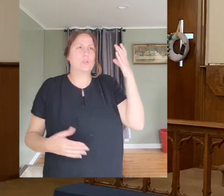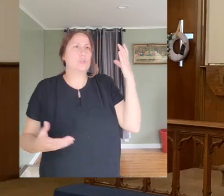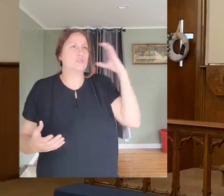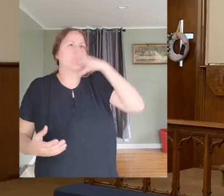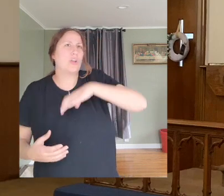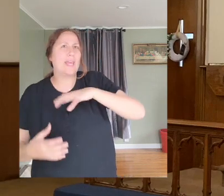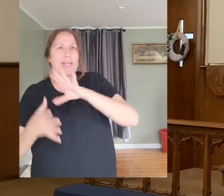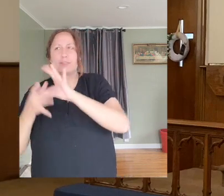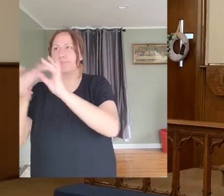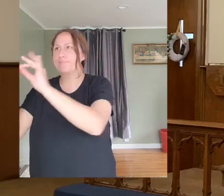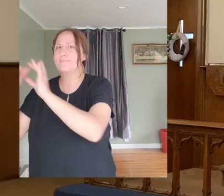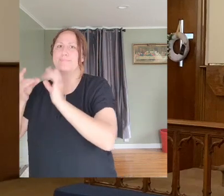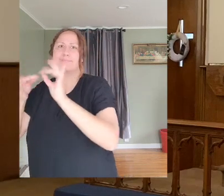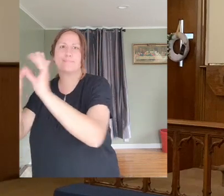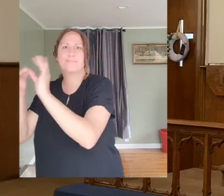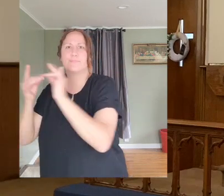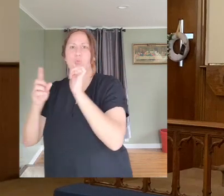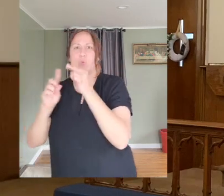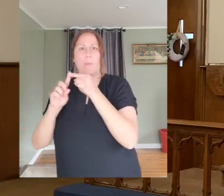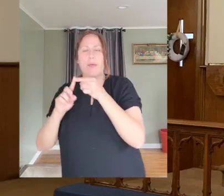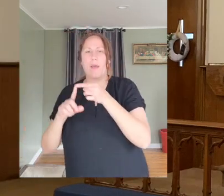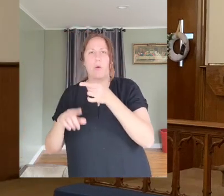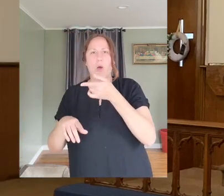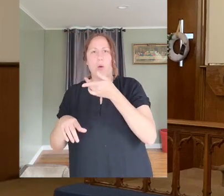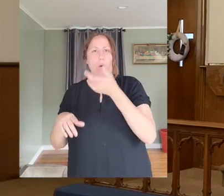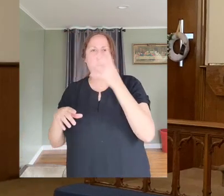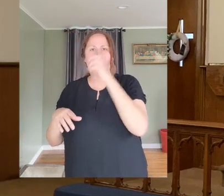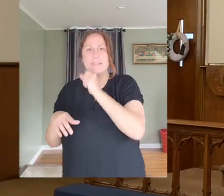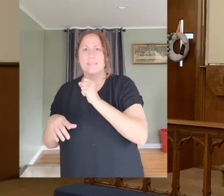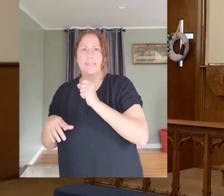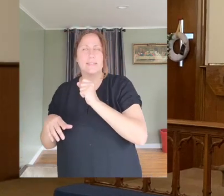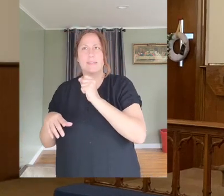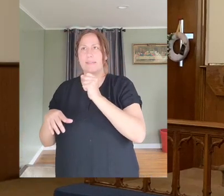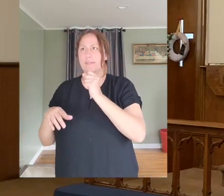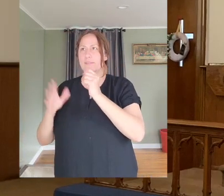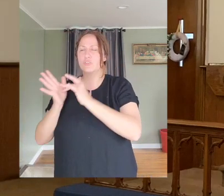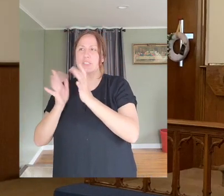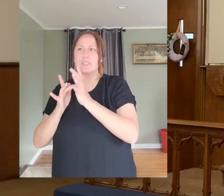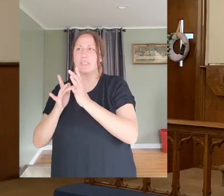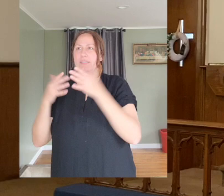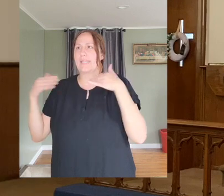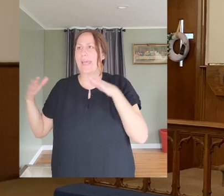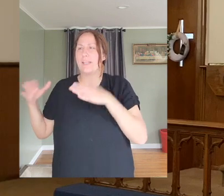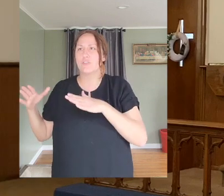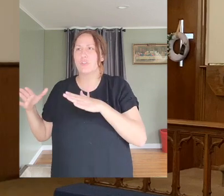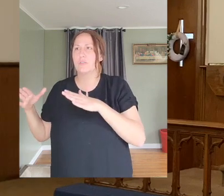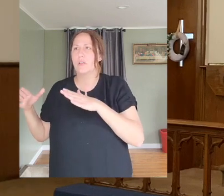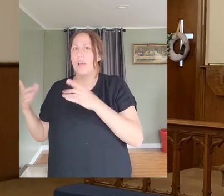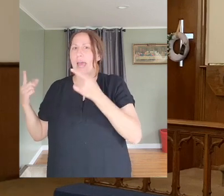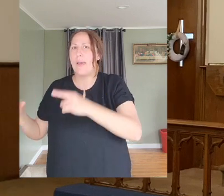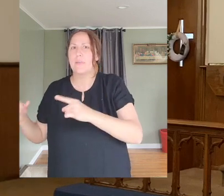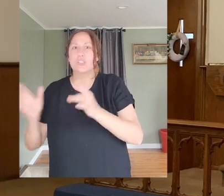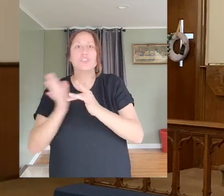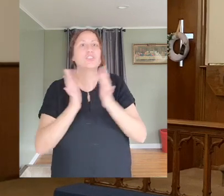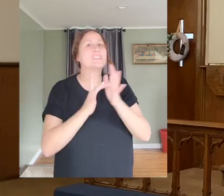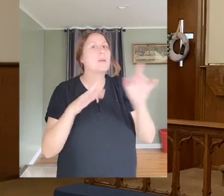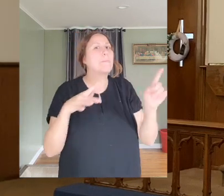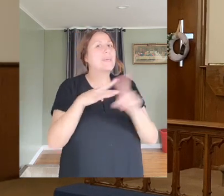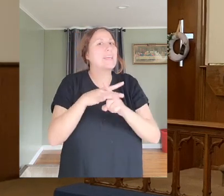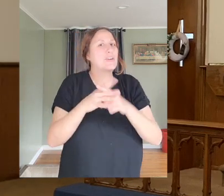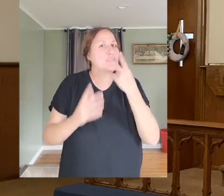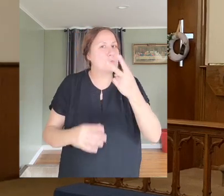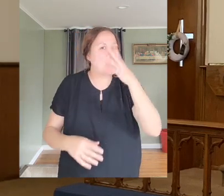no Jesus. Time to go home. Jesus appears to them, but they are kept